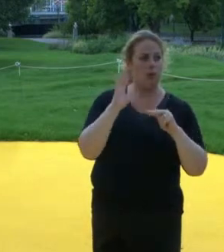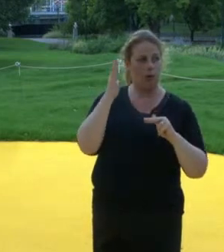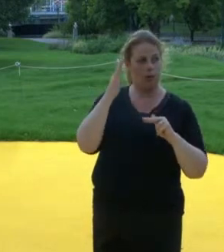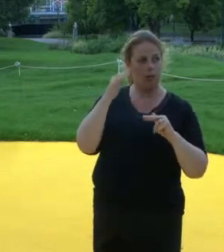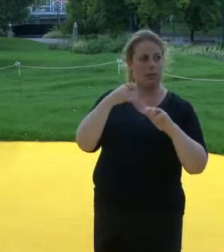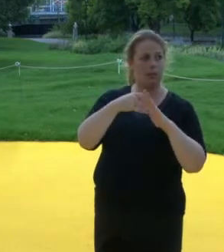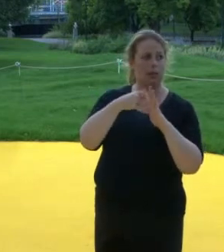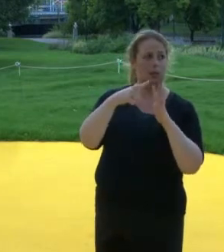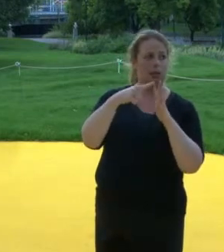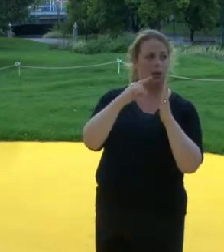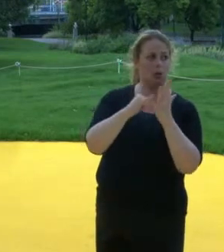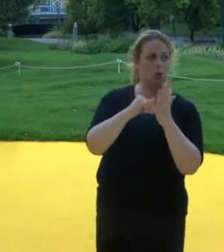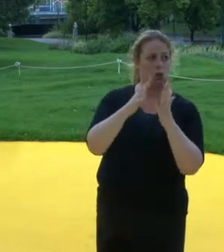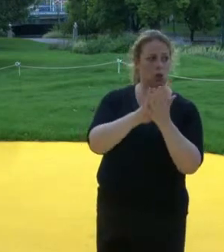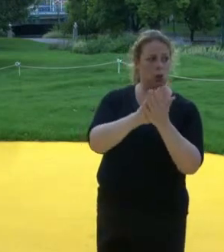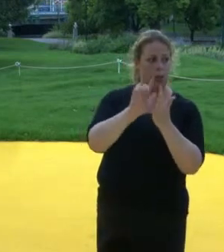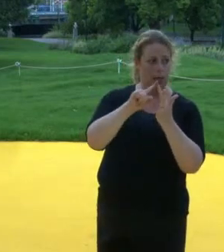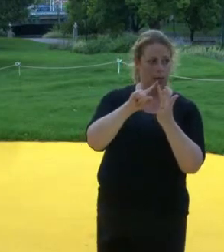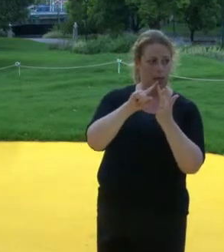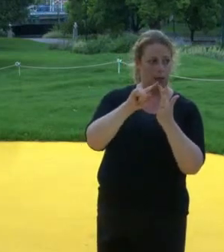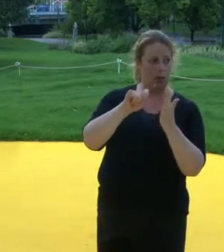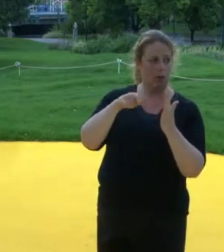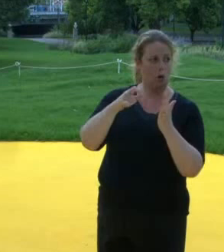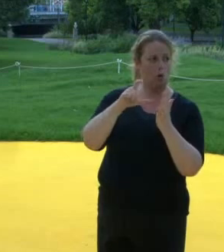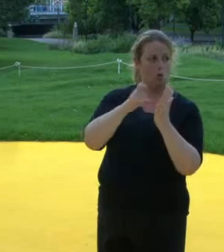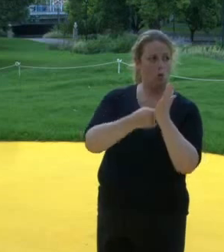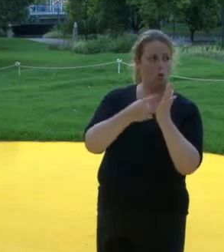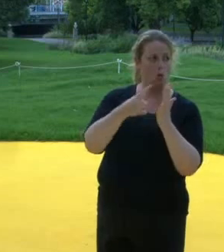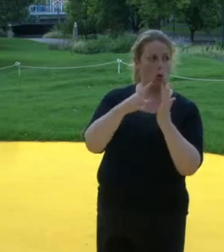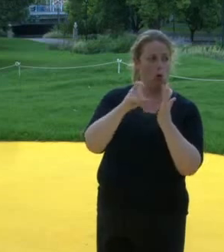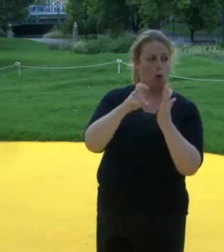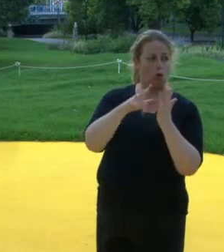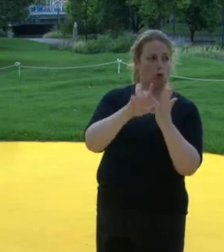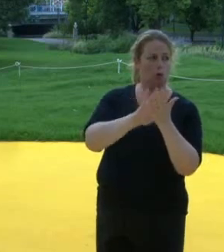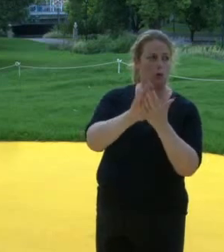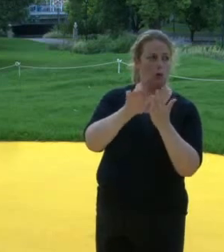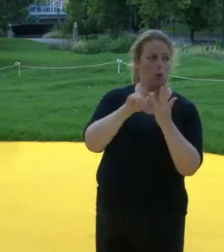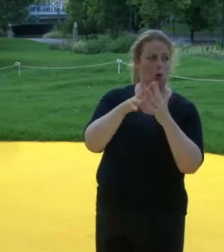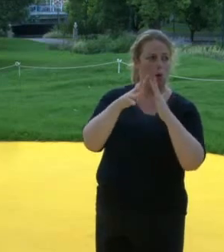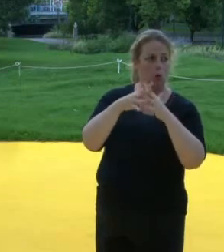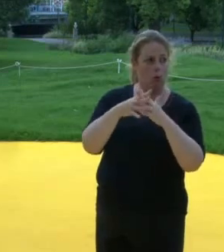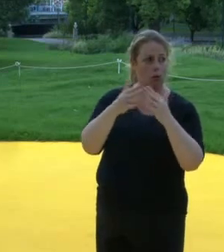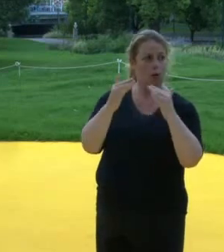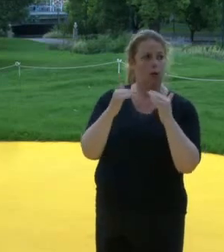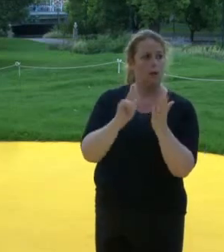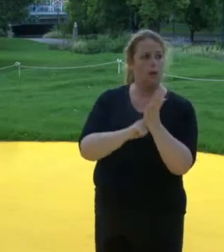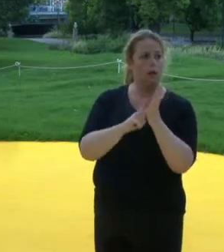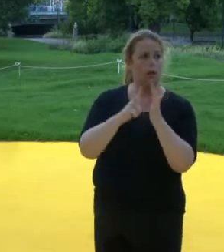Not by Abby Lay, and The Albatross by Nina Wan.